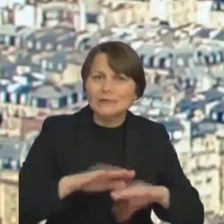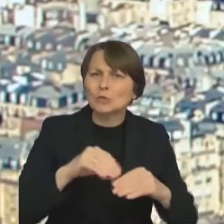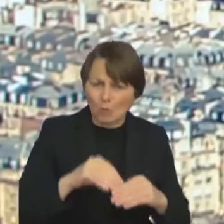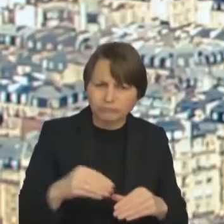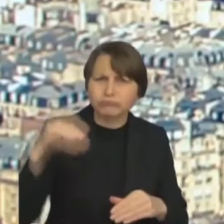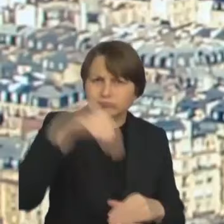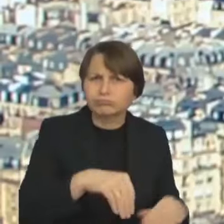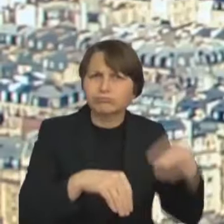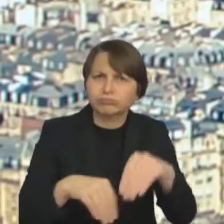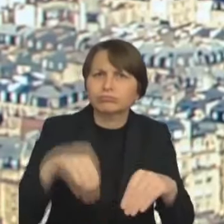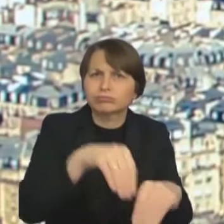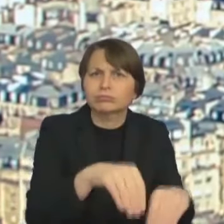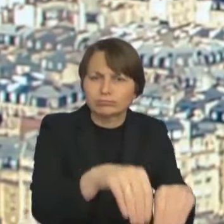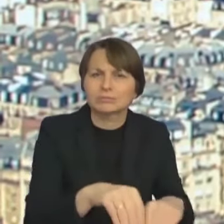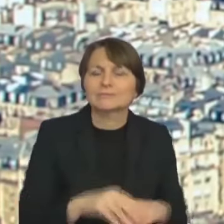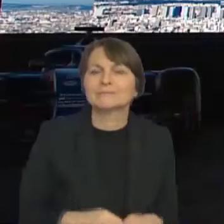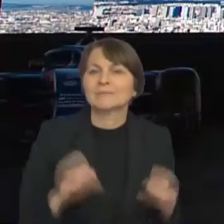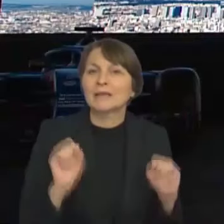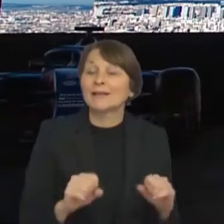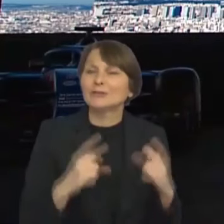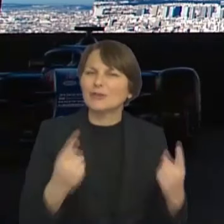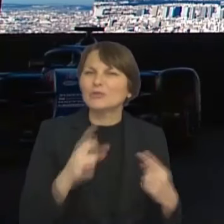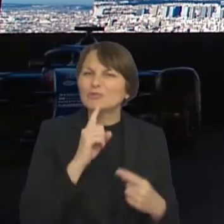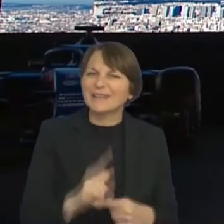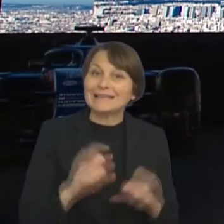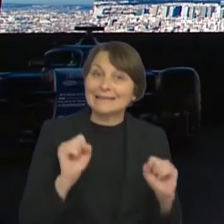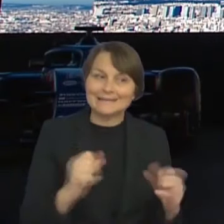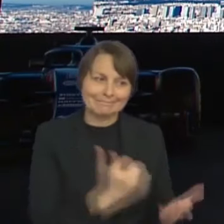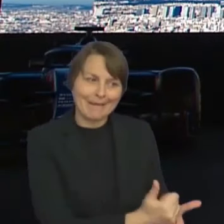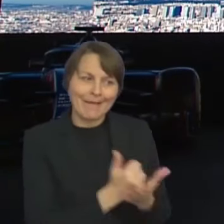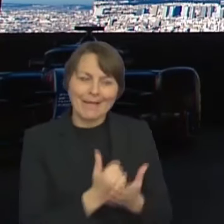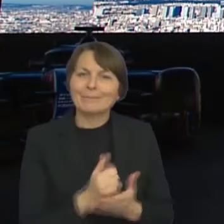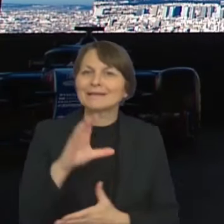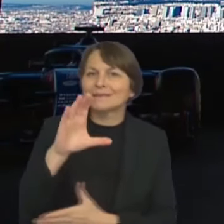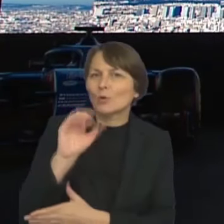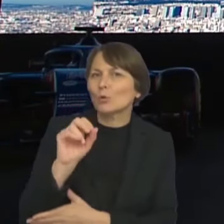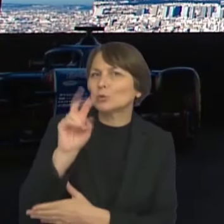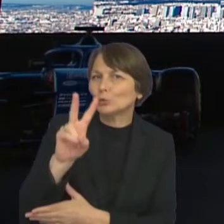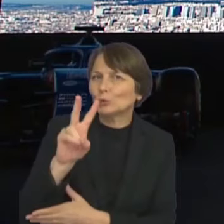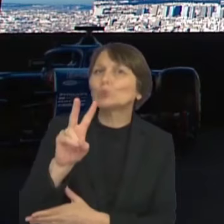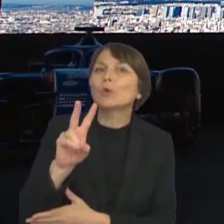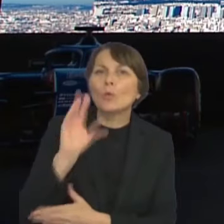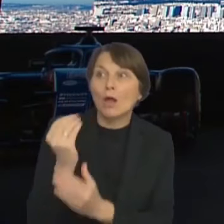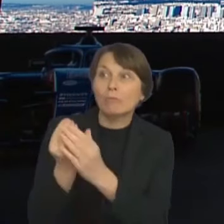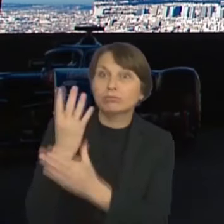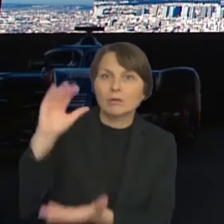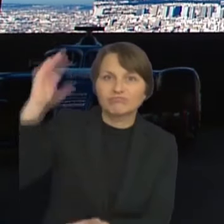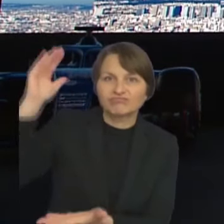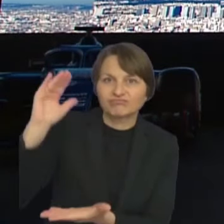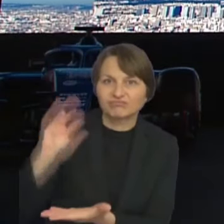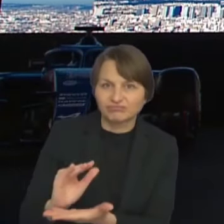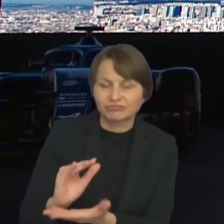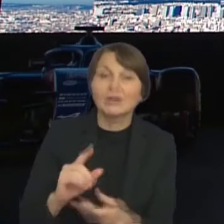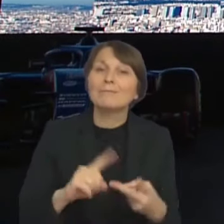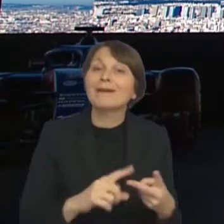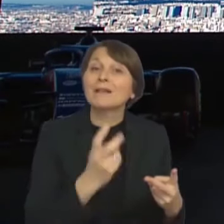carbon footprint even further, or rather the carbon footprint of our batteries even further. We are also driving down the